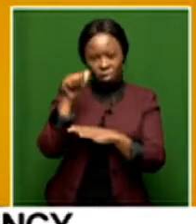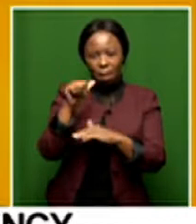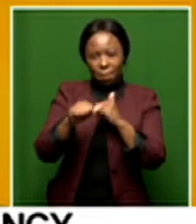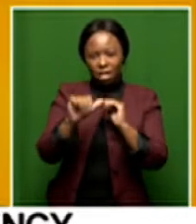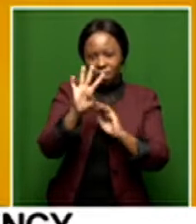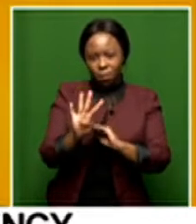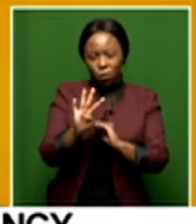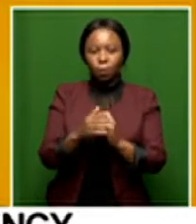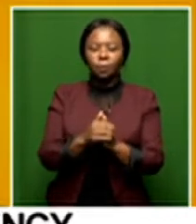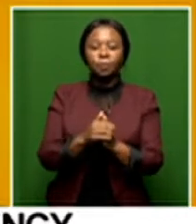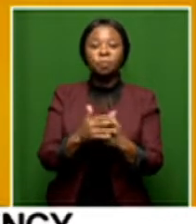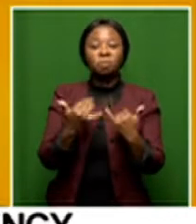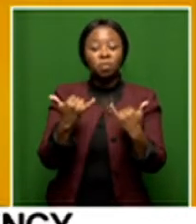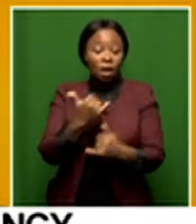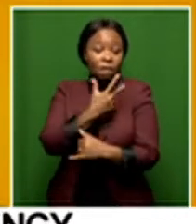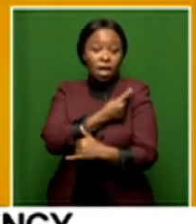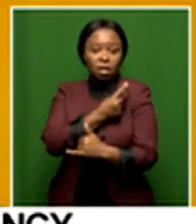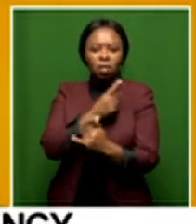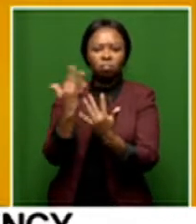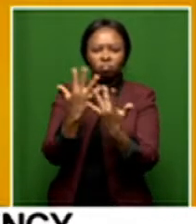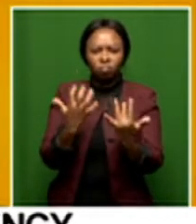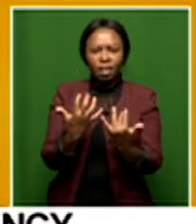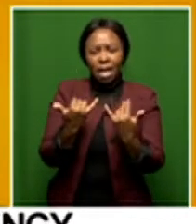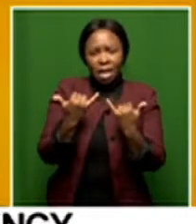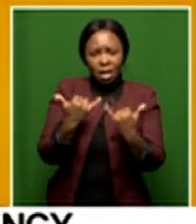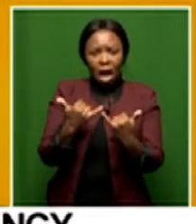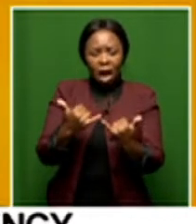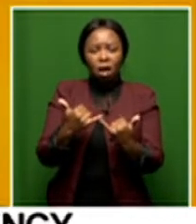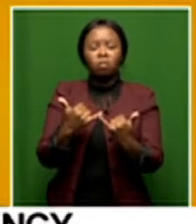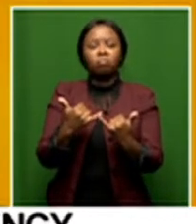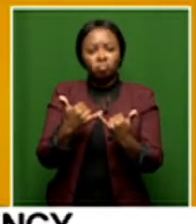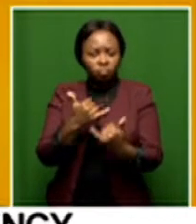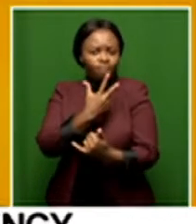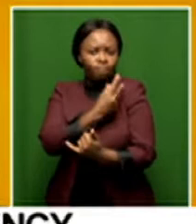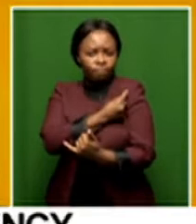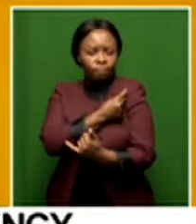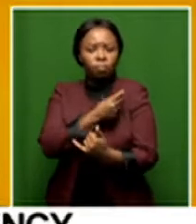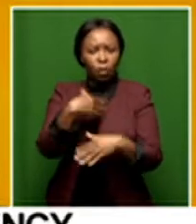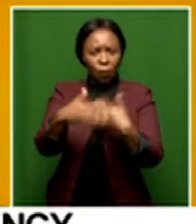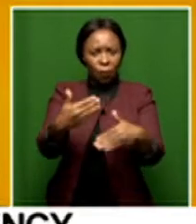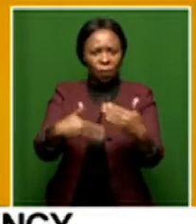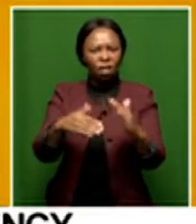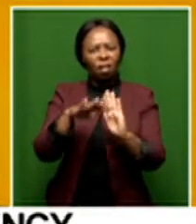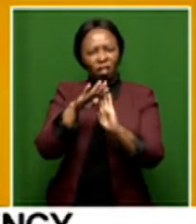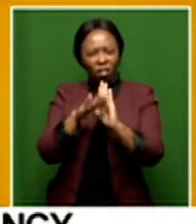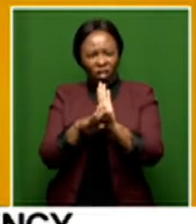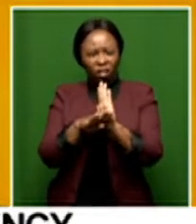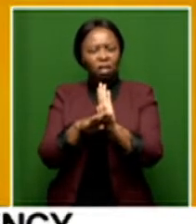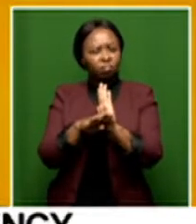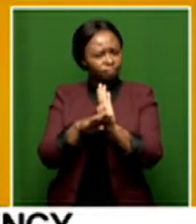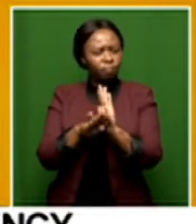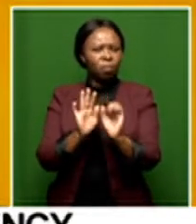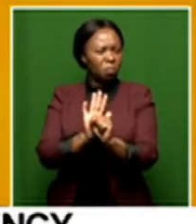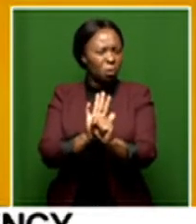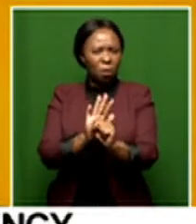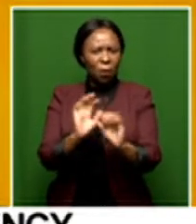MediaHack vaccine calculator, South Africa's current vaccine rollout is also below par, and if efforts are not stepped up, it could